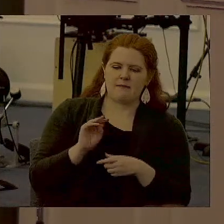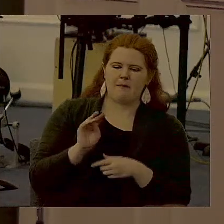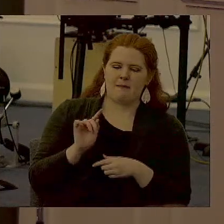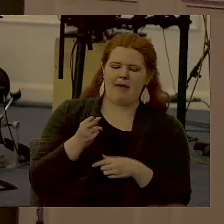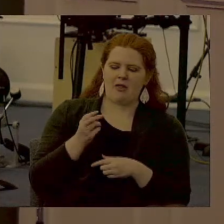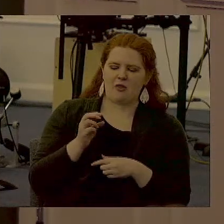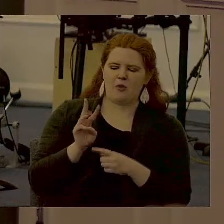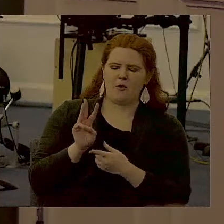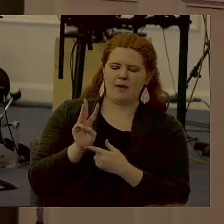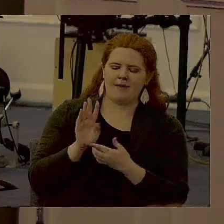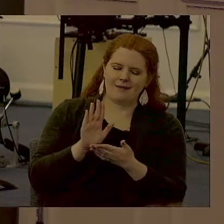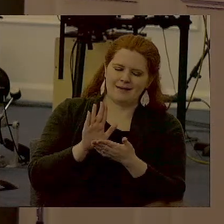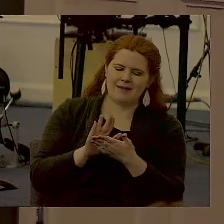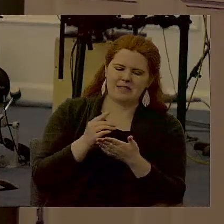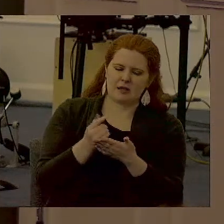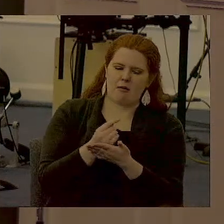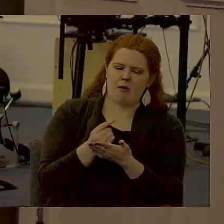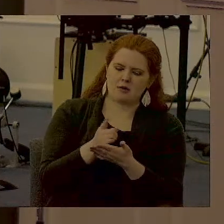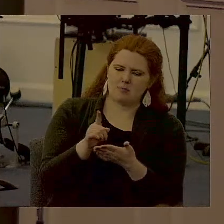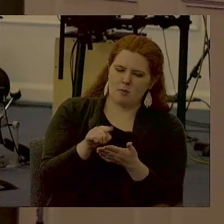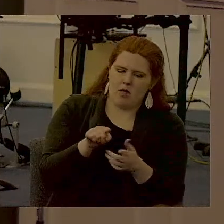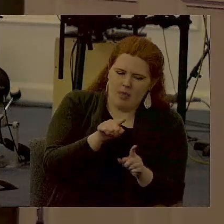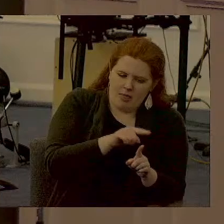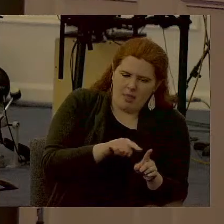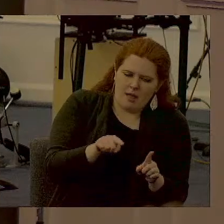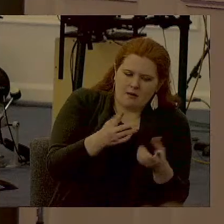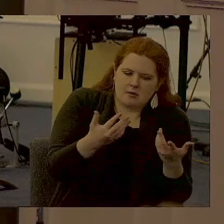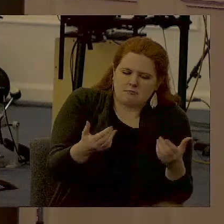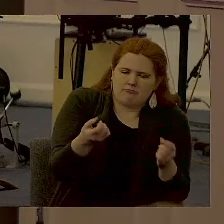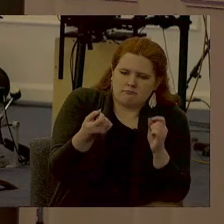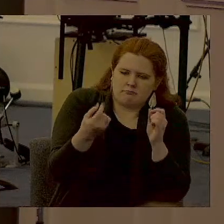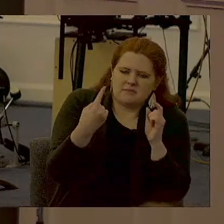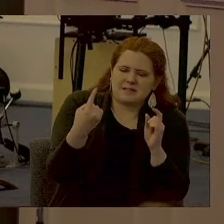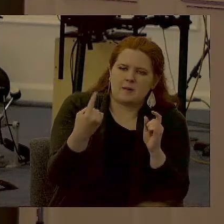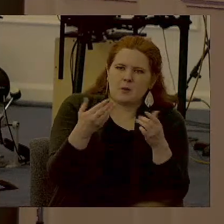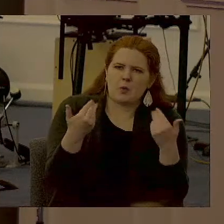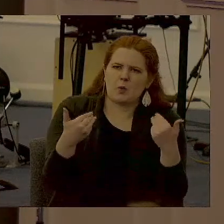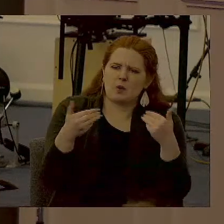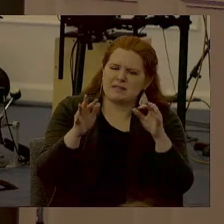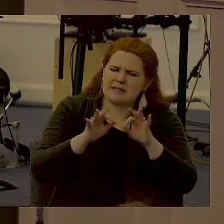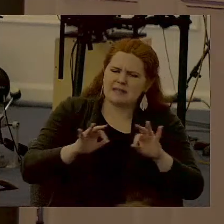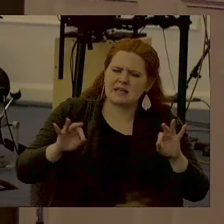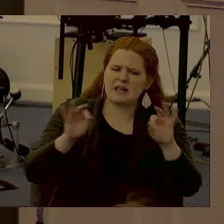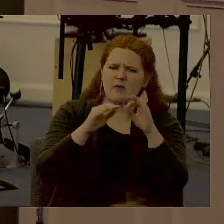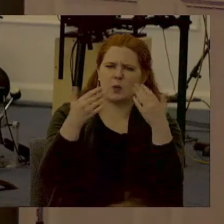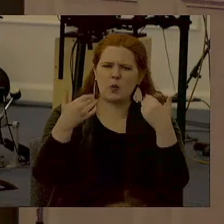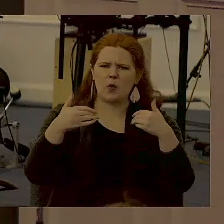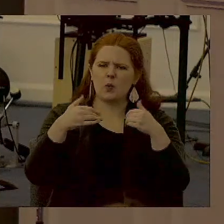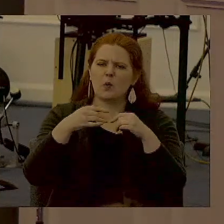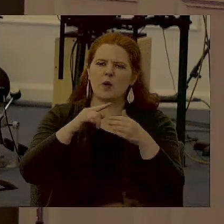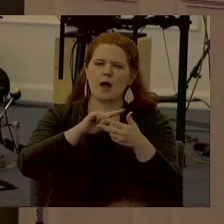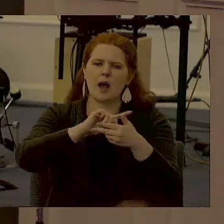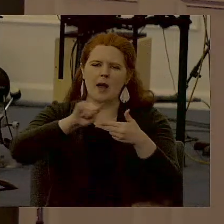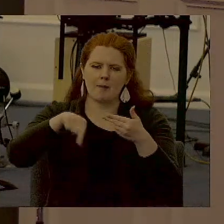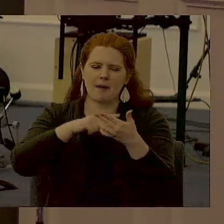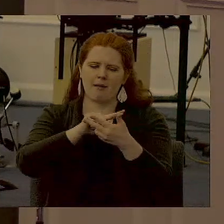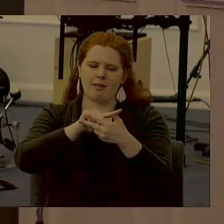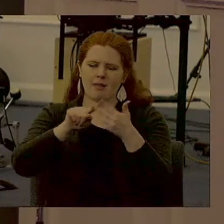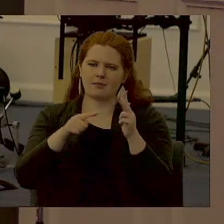did, you would have understood that there's something really significant about these